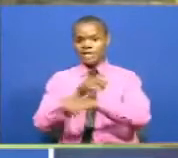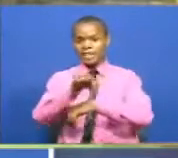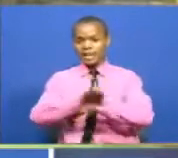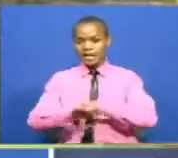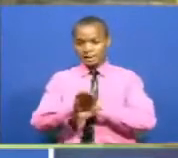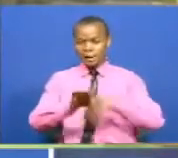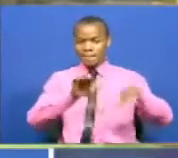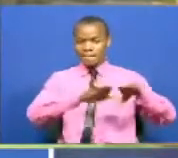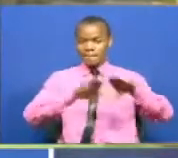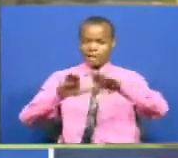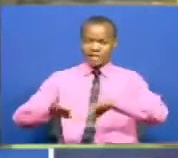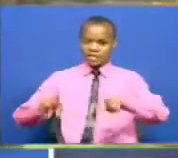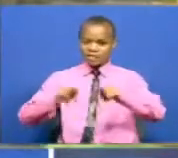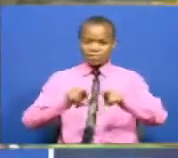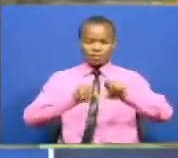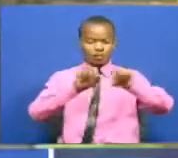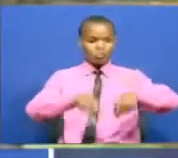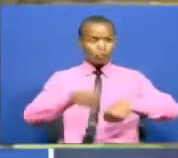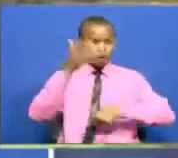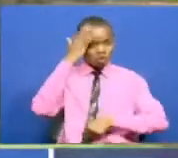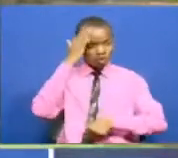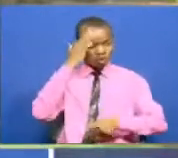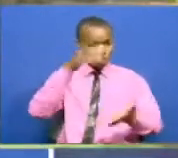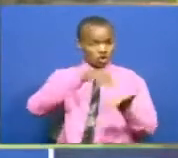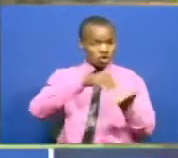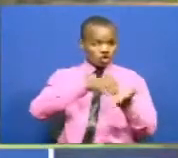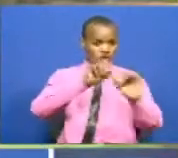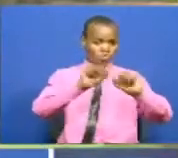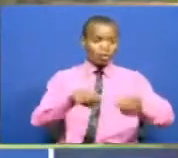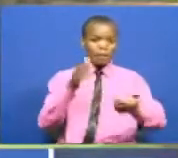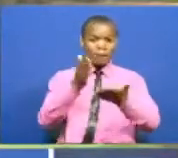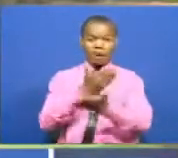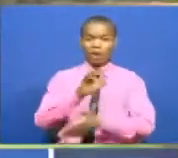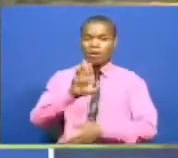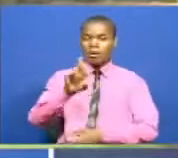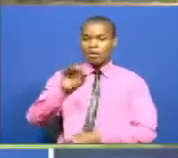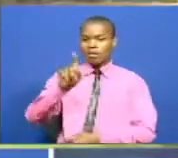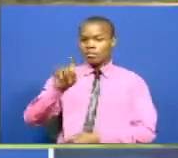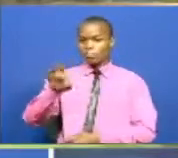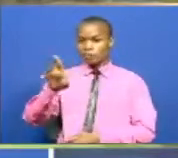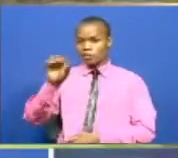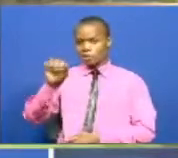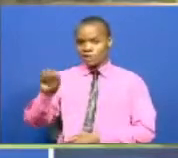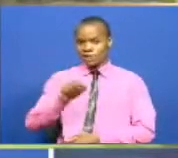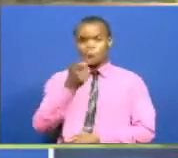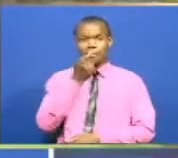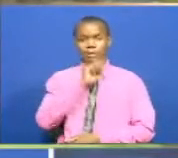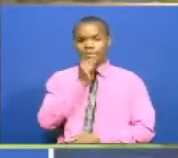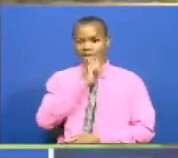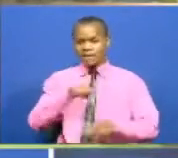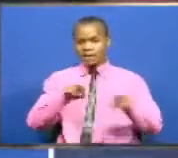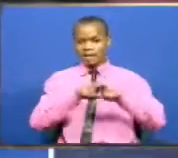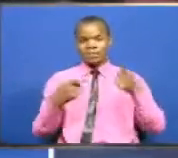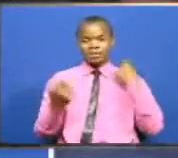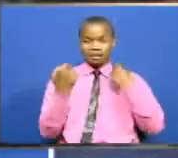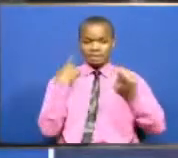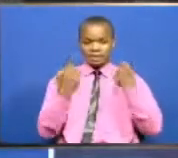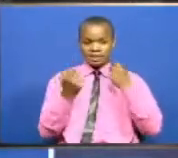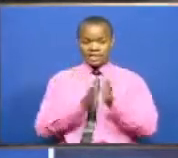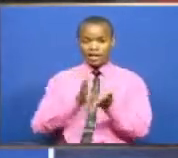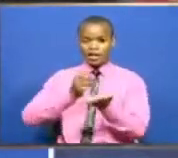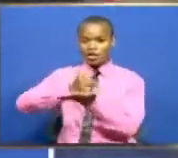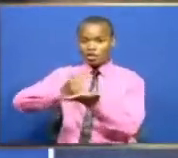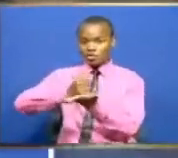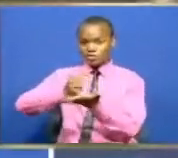na pia kuangalia pia hali ya kuondoa mabrokers katika miraa na pia katika hali ya upandaji wa chai na kahawa.